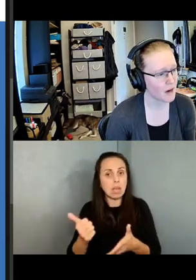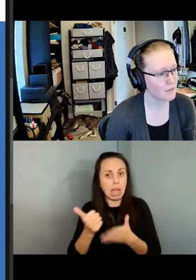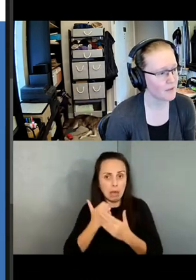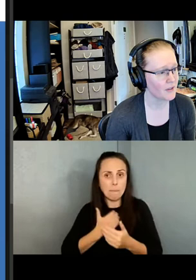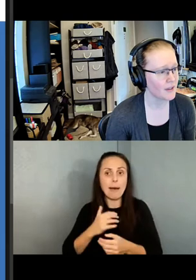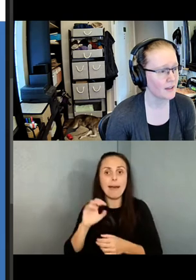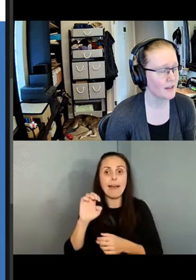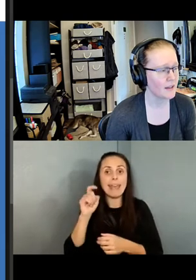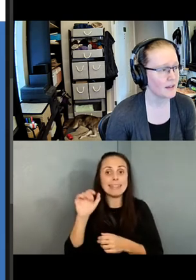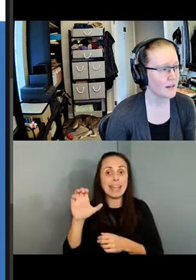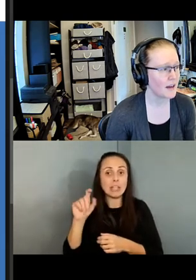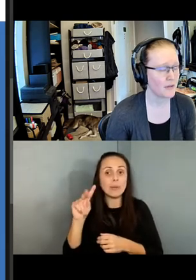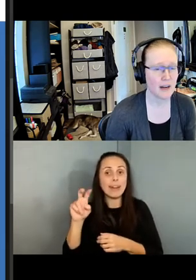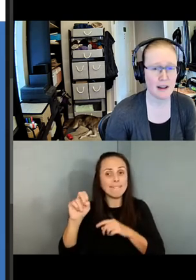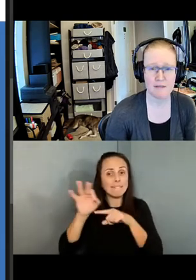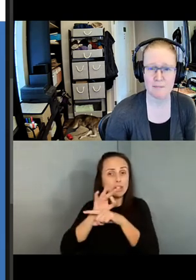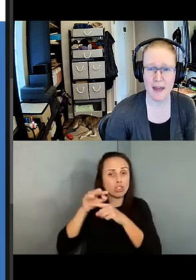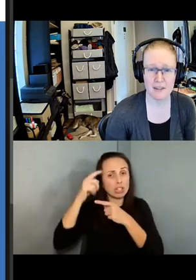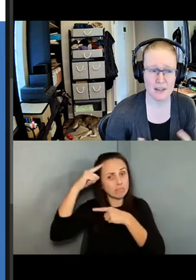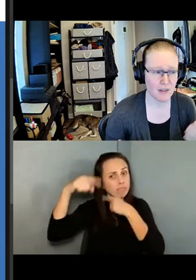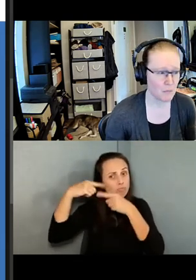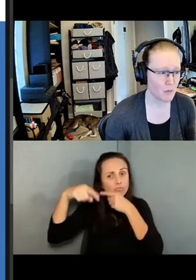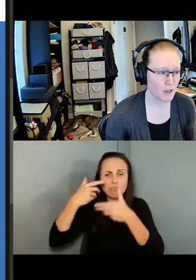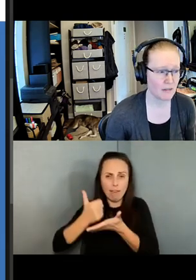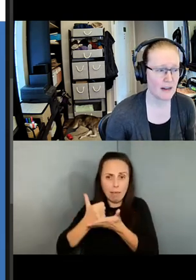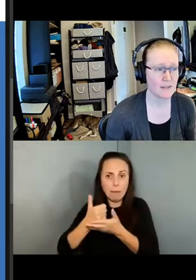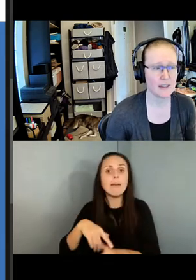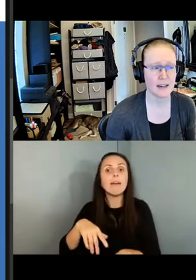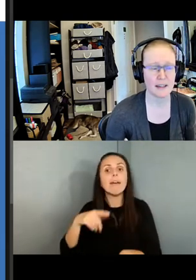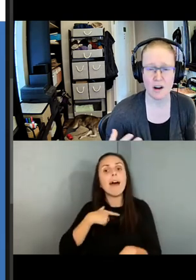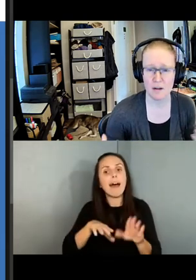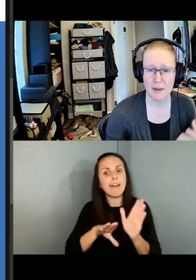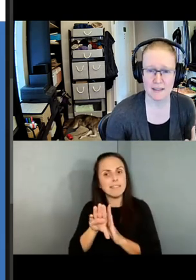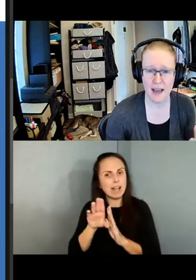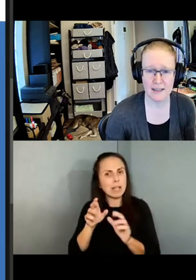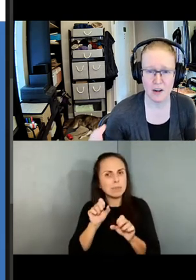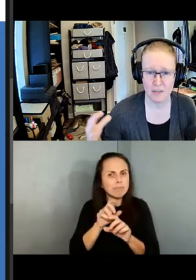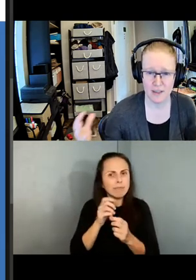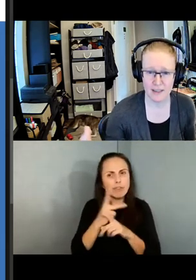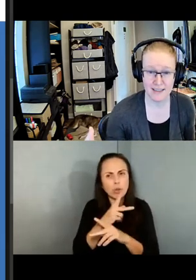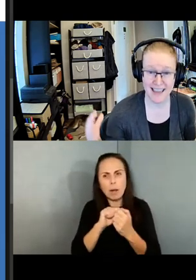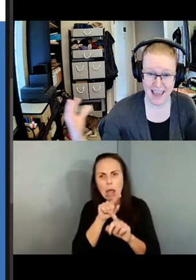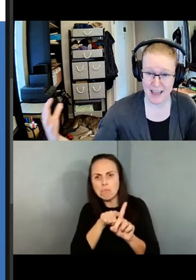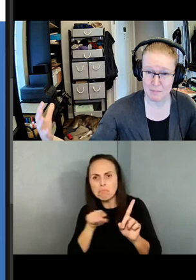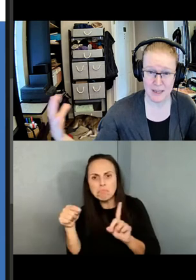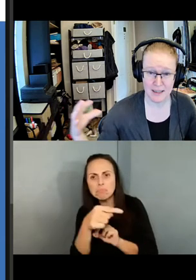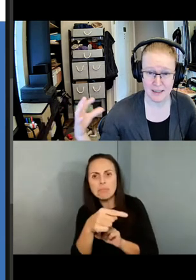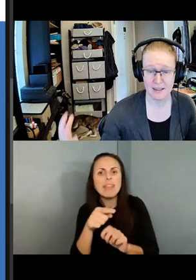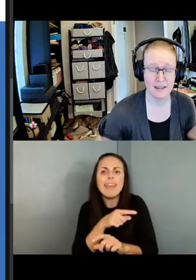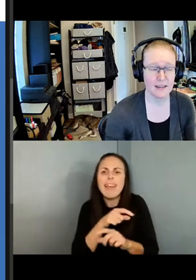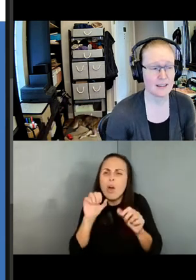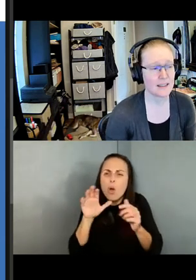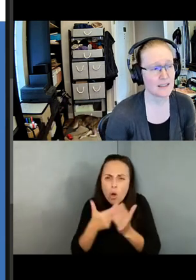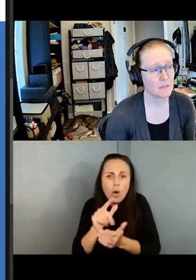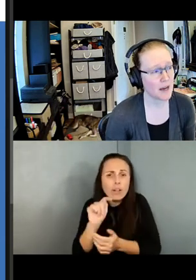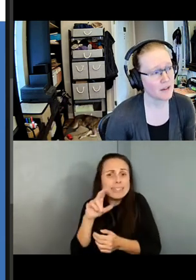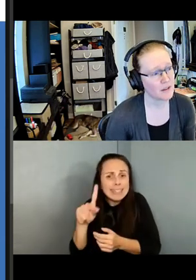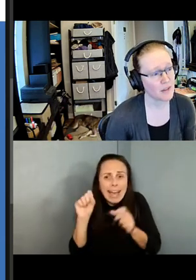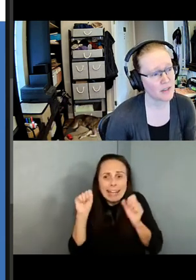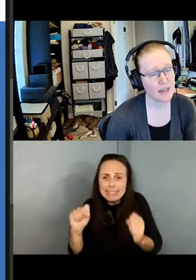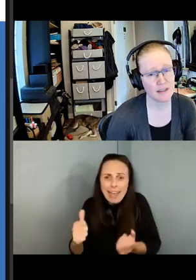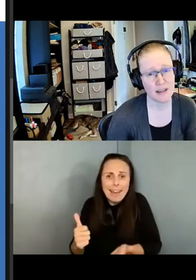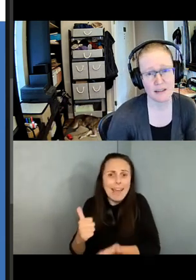function problems. I know that I've managed to develop workarounds and I can automate tasks, and all these things can be assisted